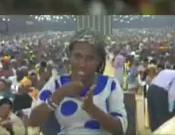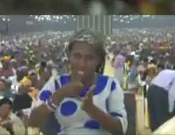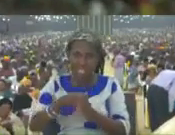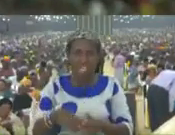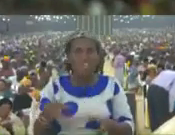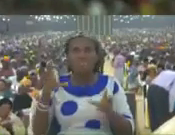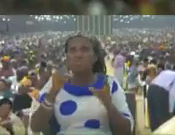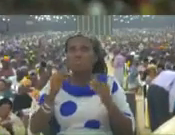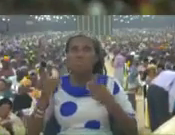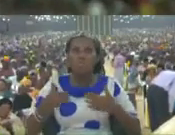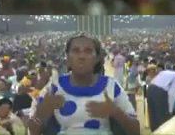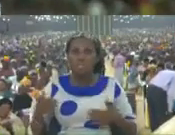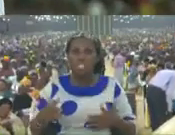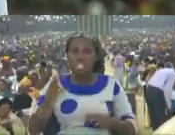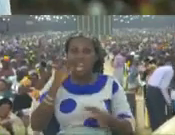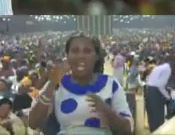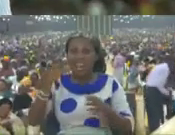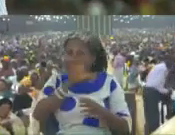nobody can write me off.